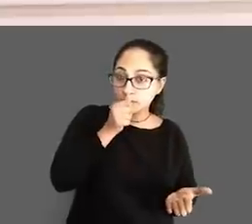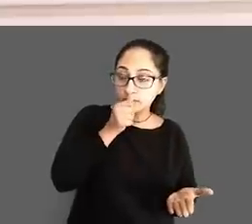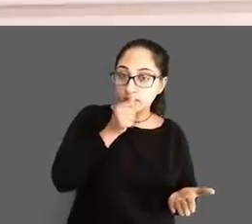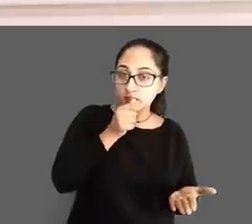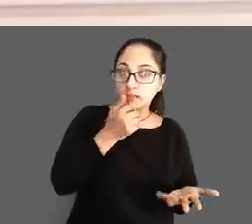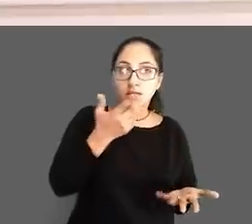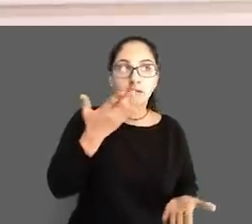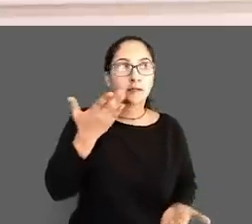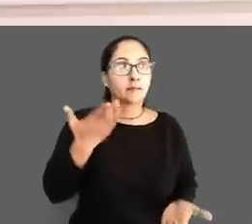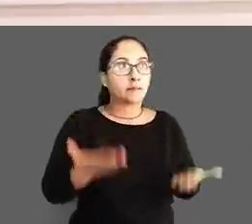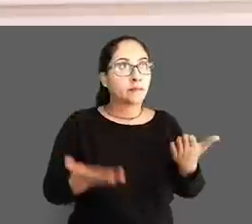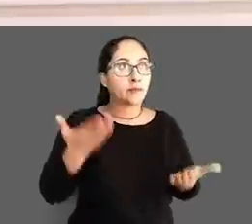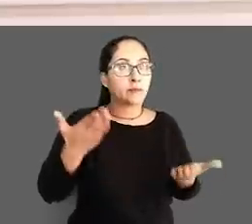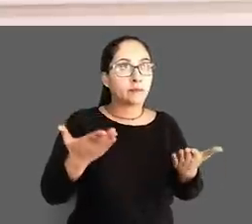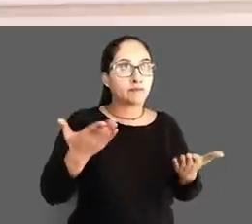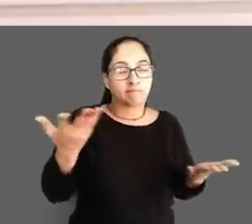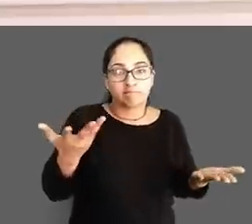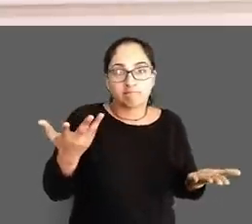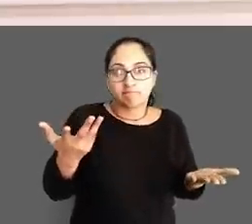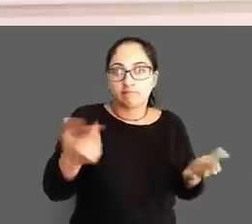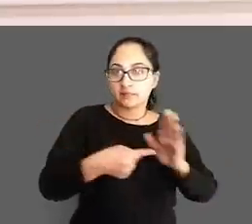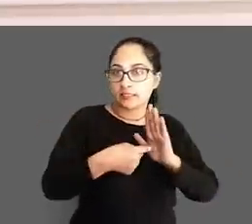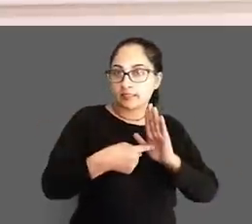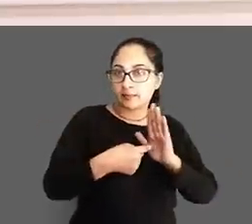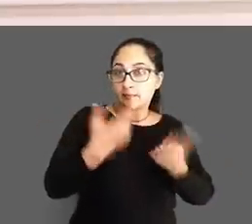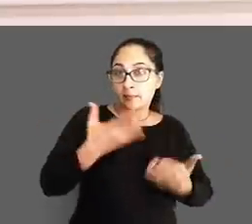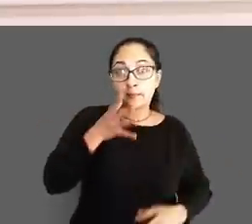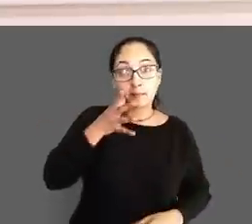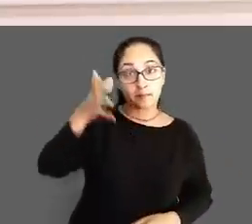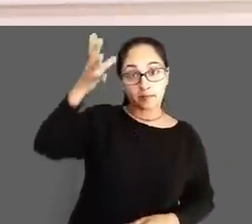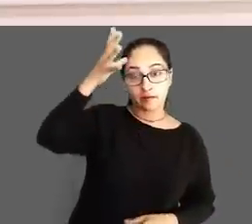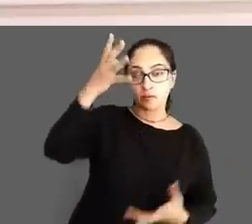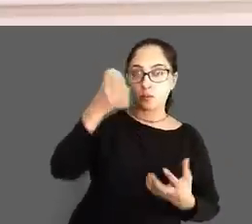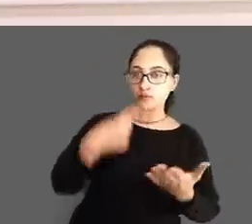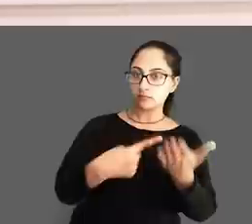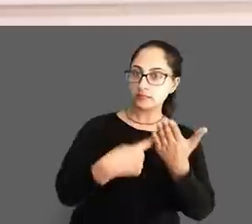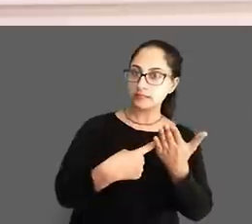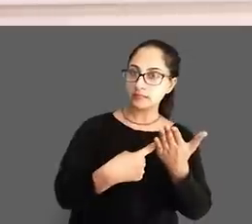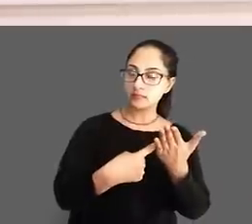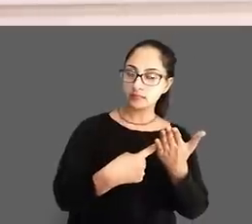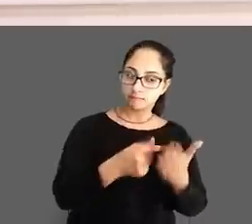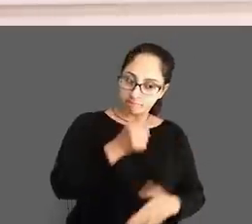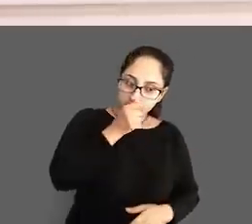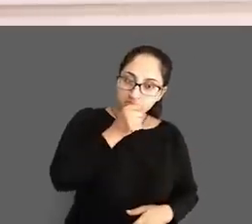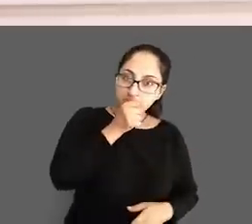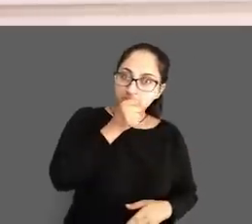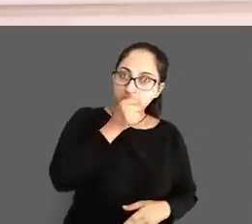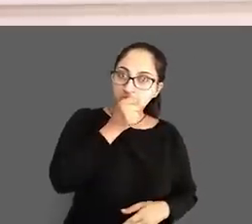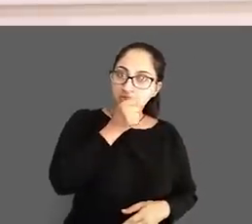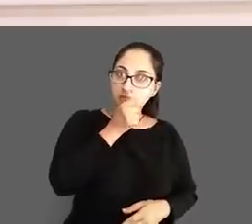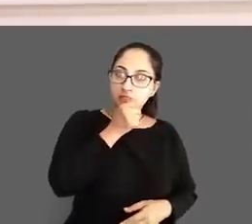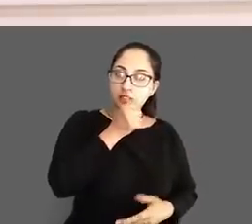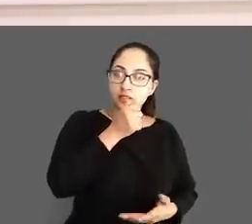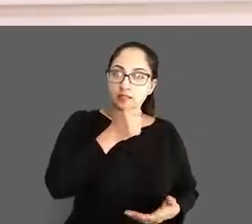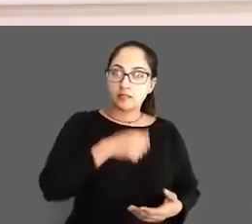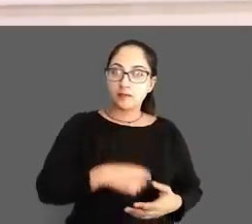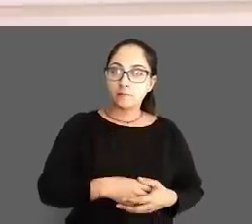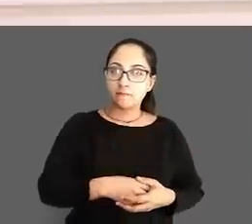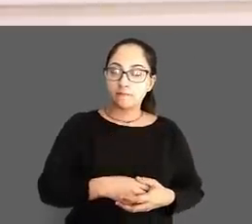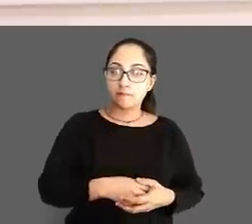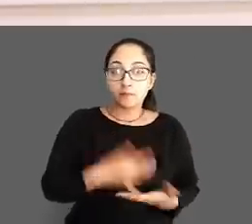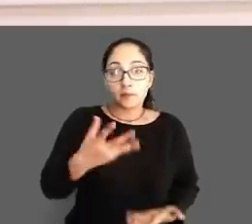have a family discussion, so for example, if there's something that my parents want to speak to me about,